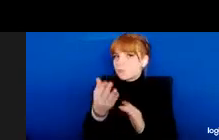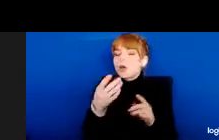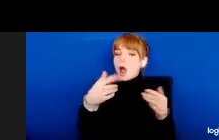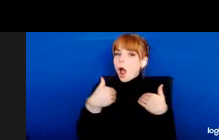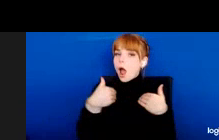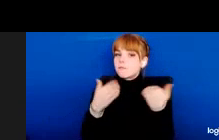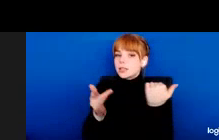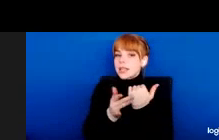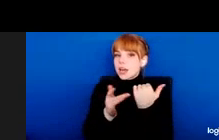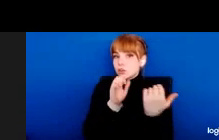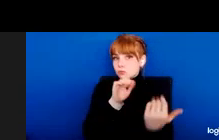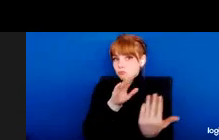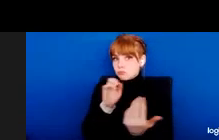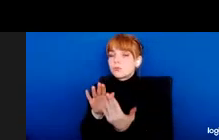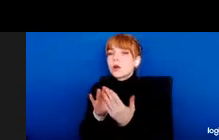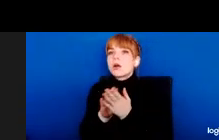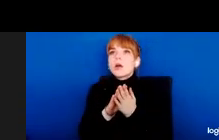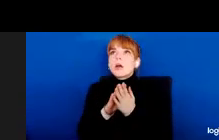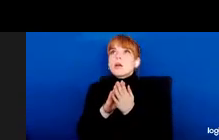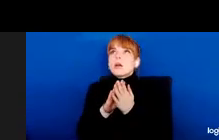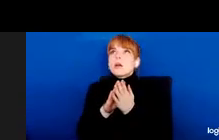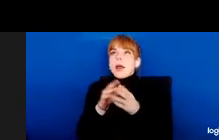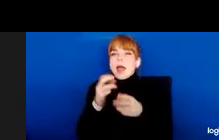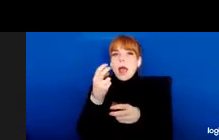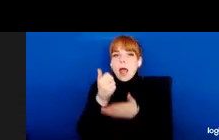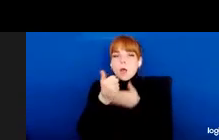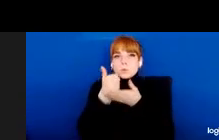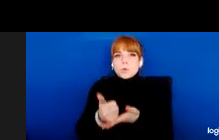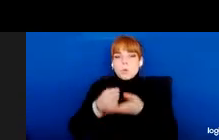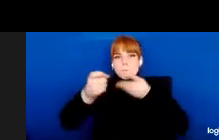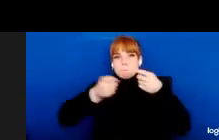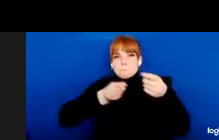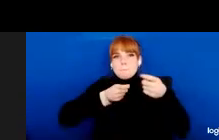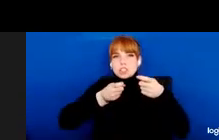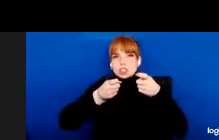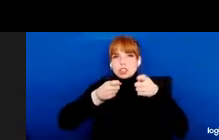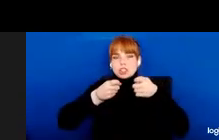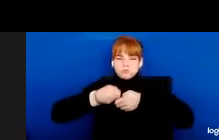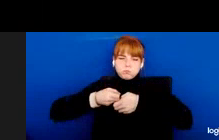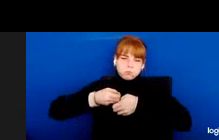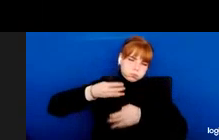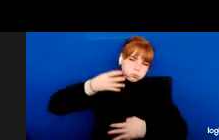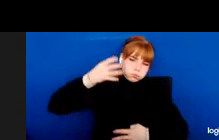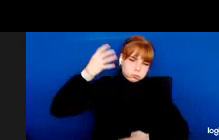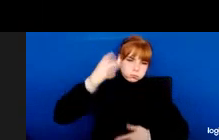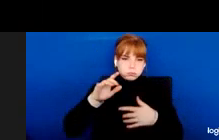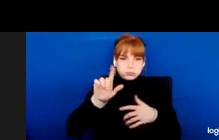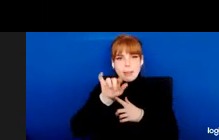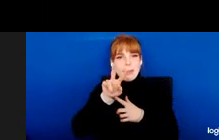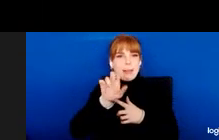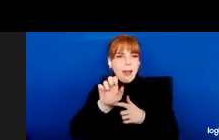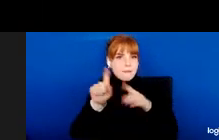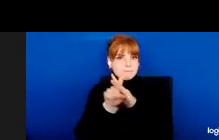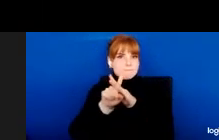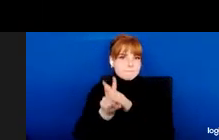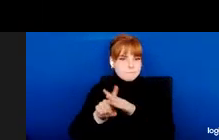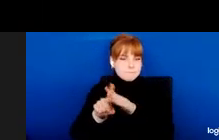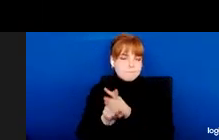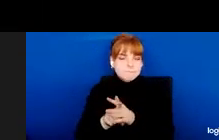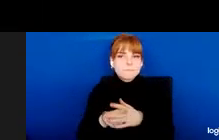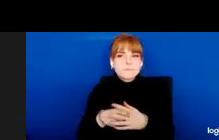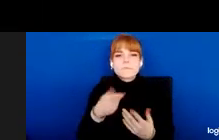maybe handle that type of heavy duty, lots of new live things being read. And it's usually best in that case to have one element, one place